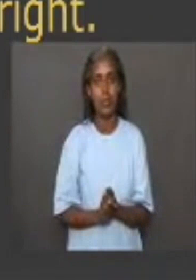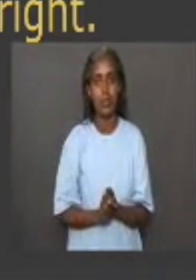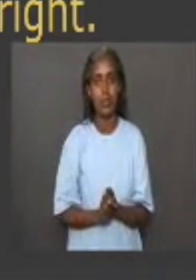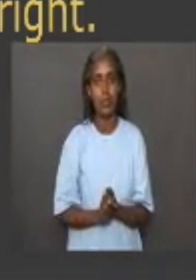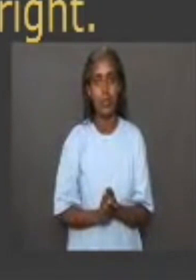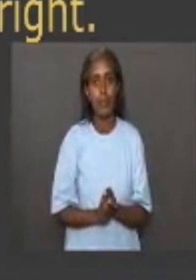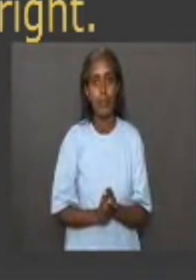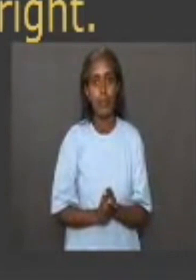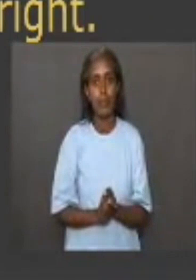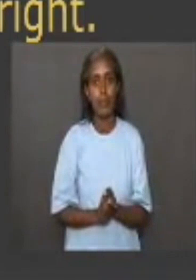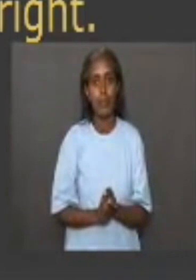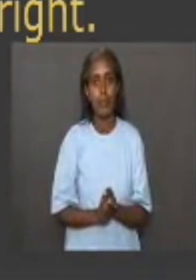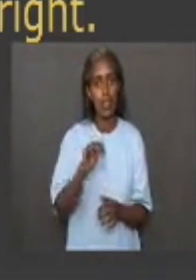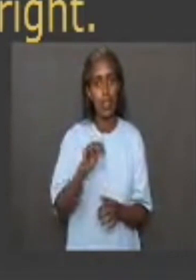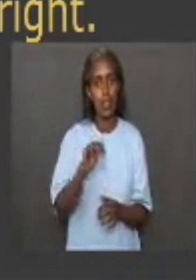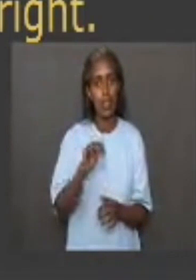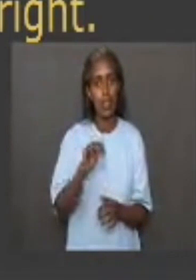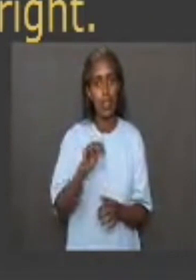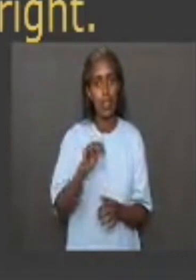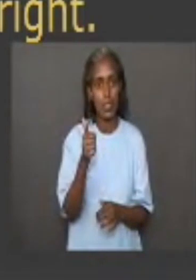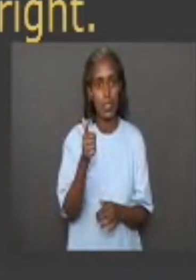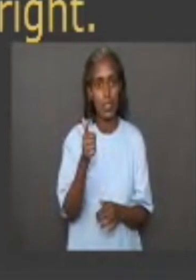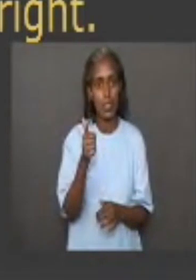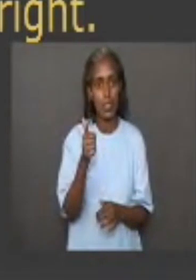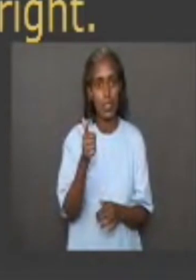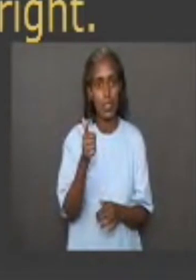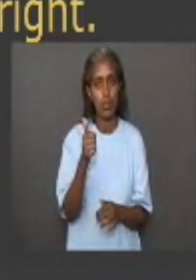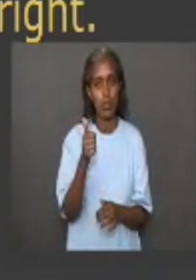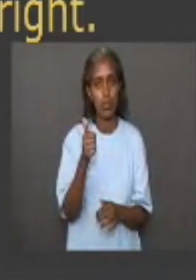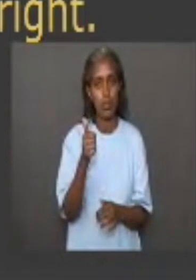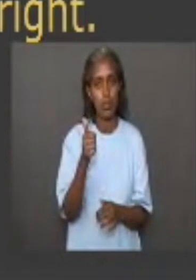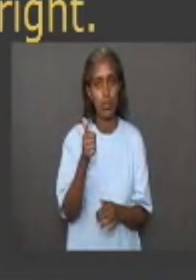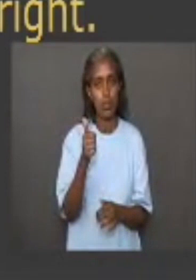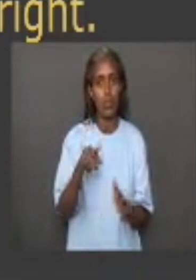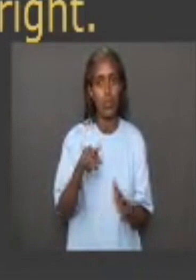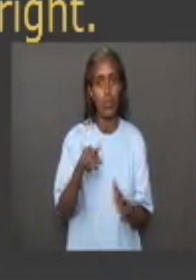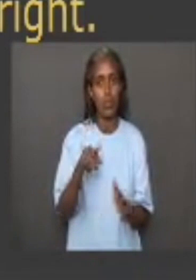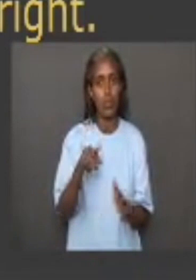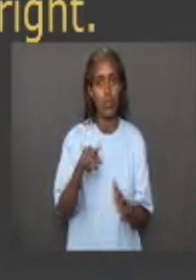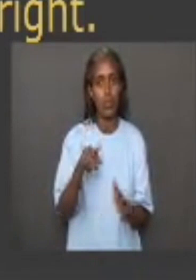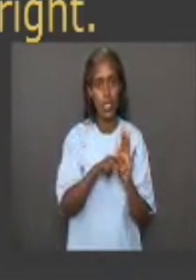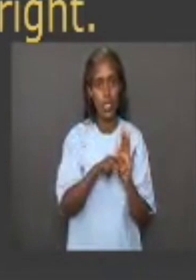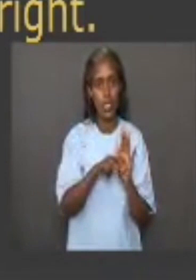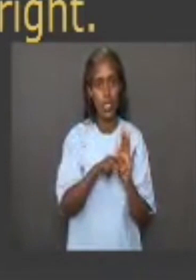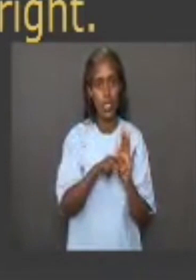as 10 to the power of negative 5,